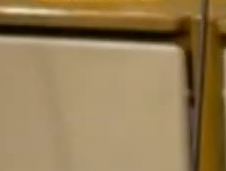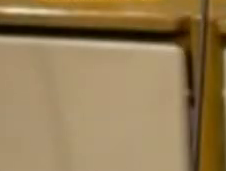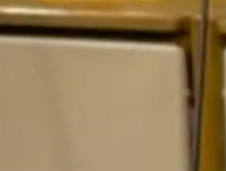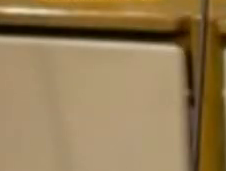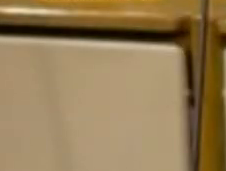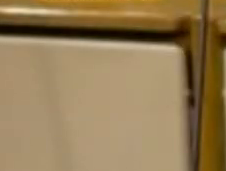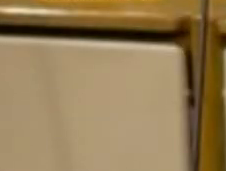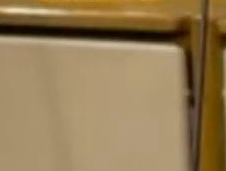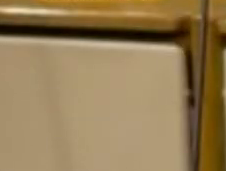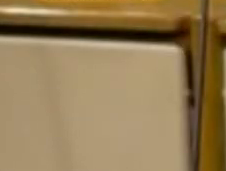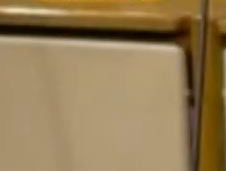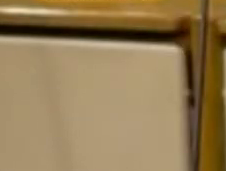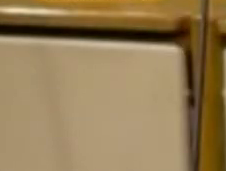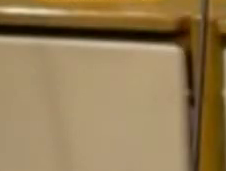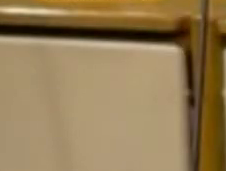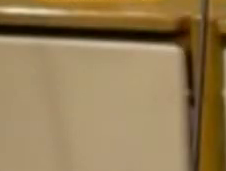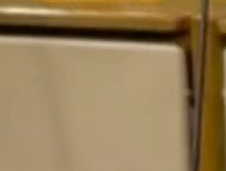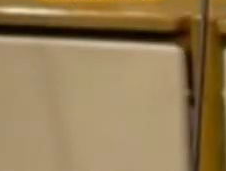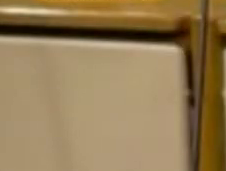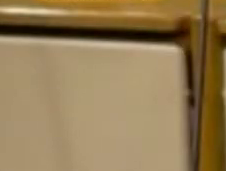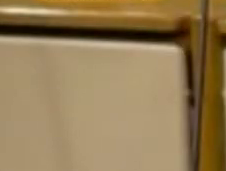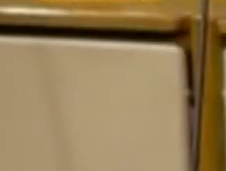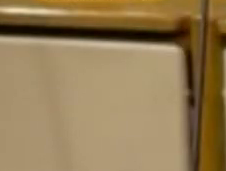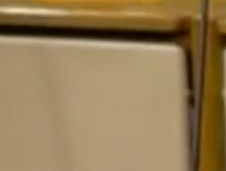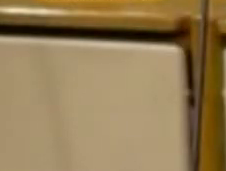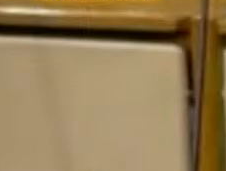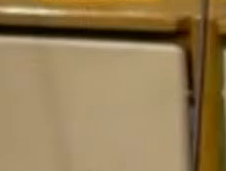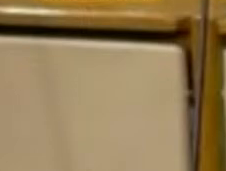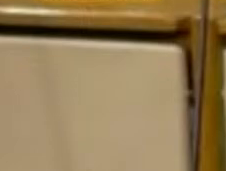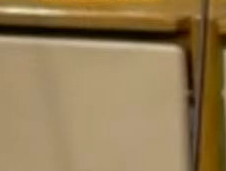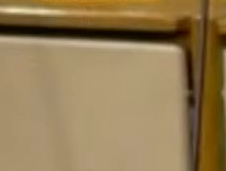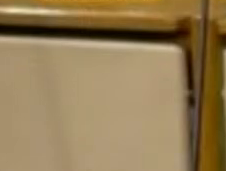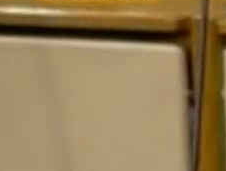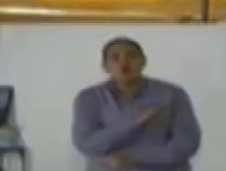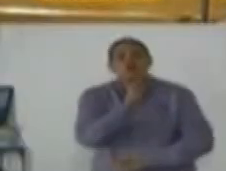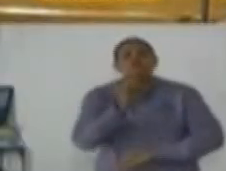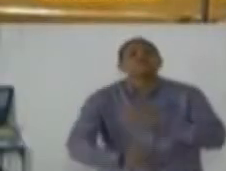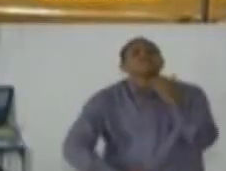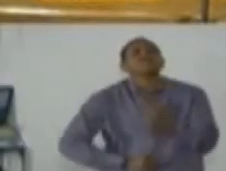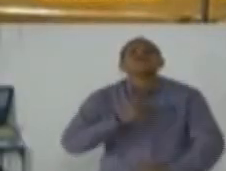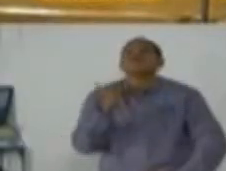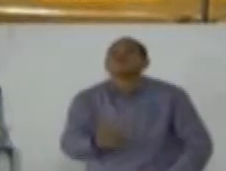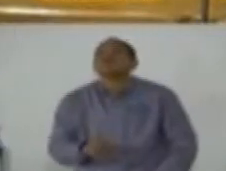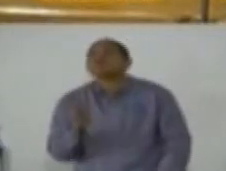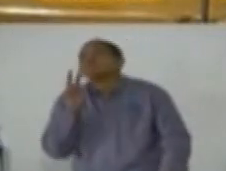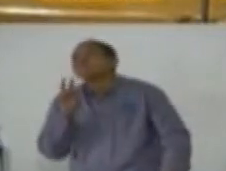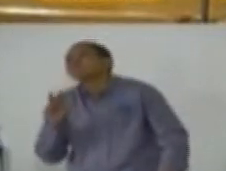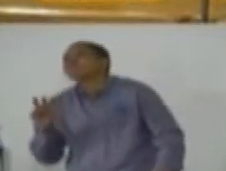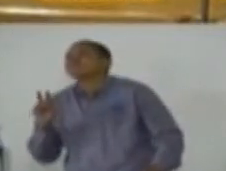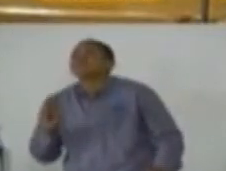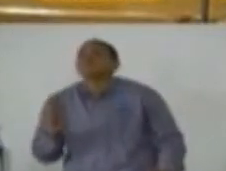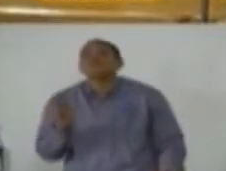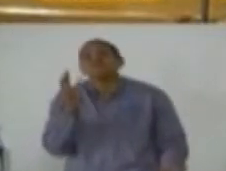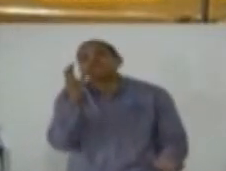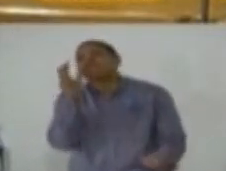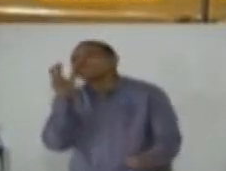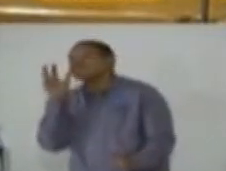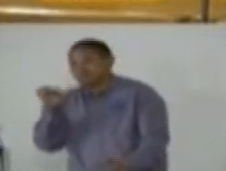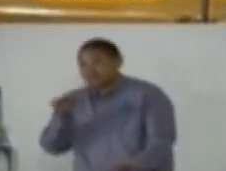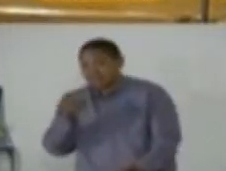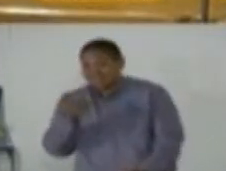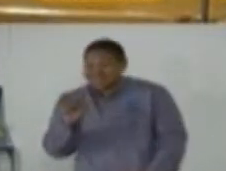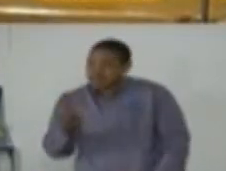we made that transition back into face-to-face classes fully, and from all indications, that was the